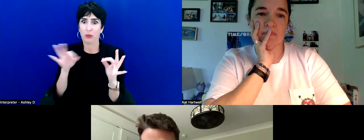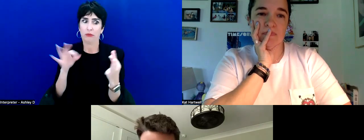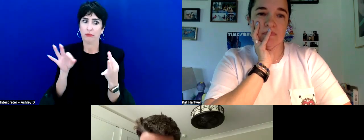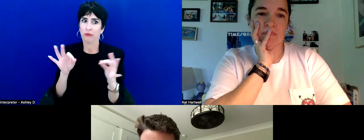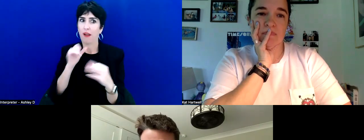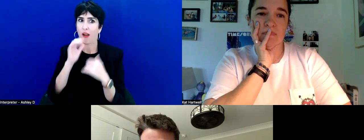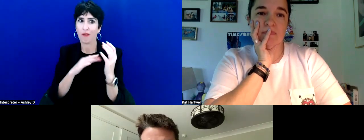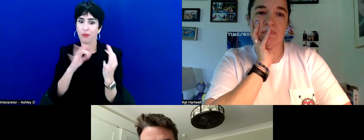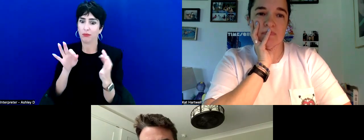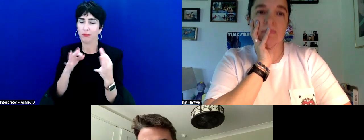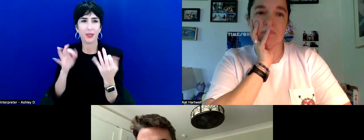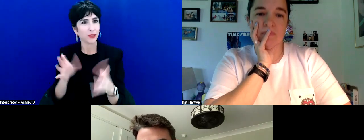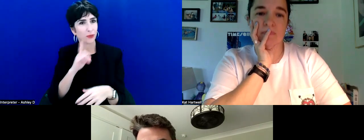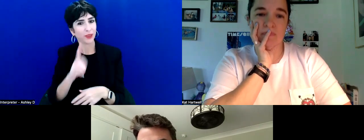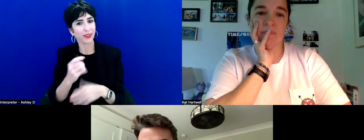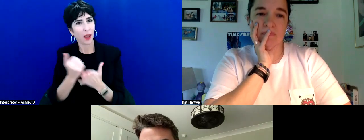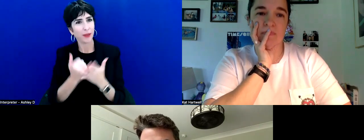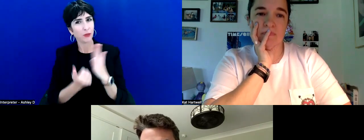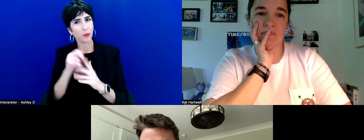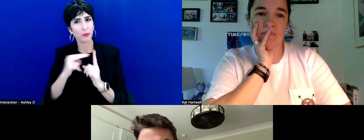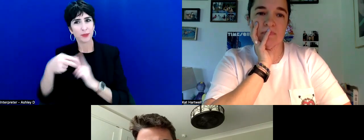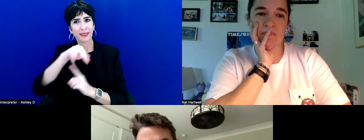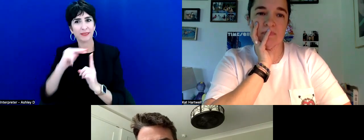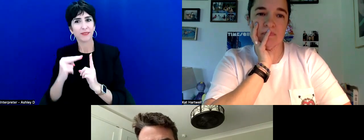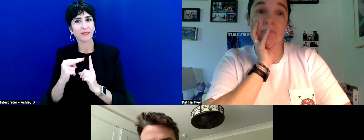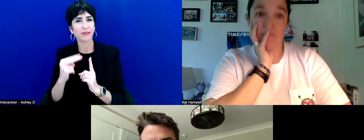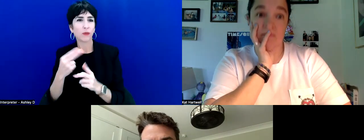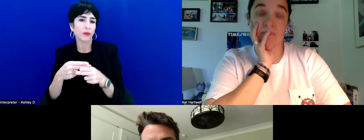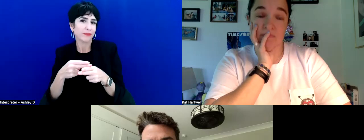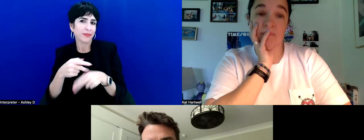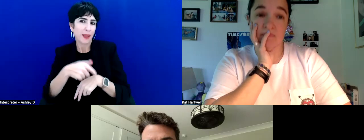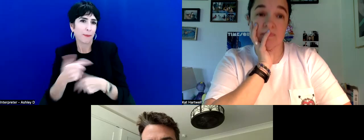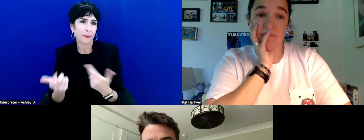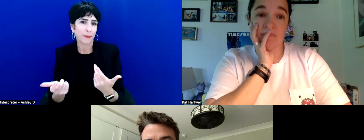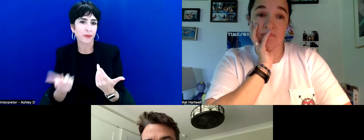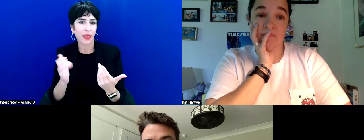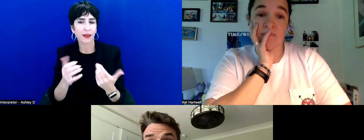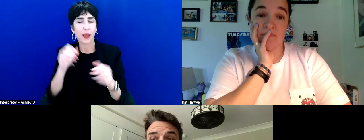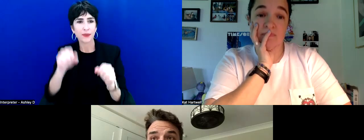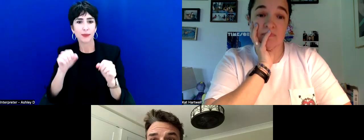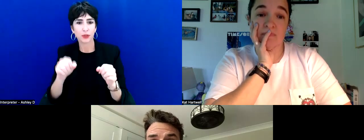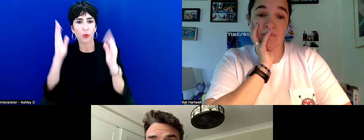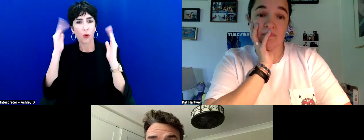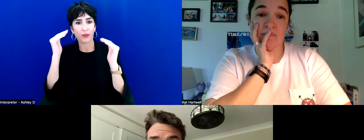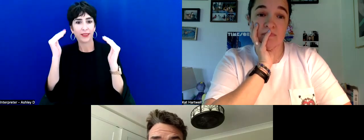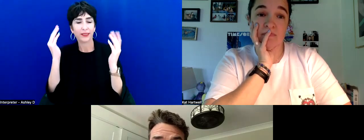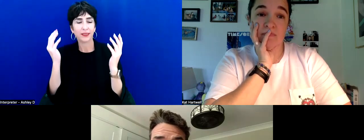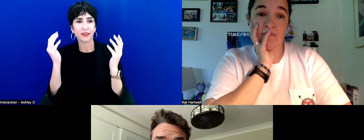and so it really gave me a perspective for a time, that I was able to hopefully